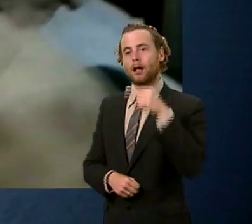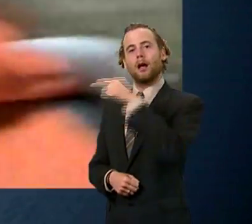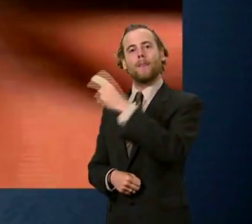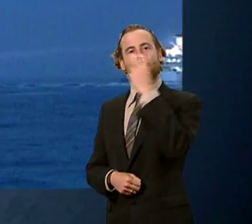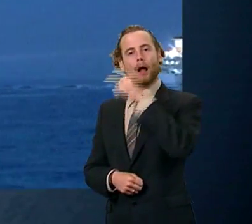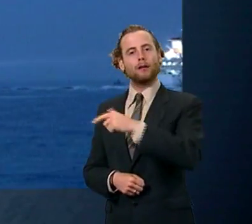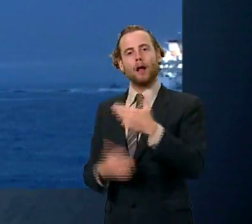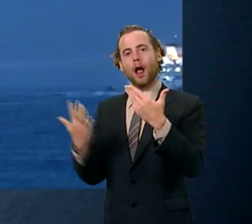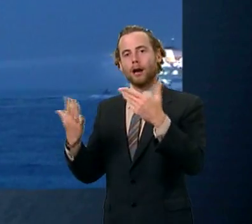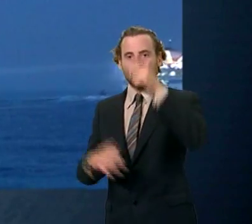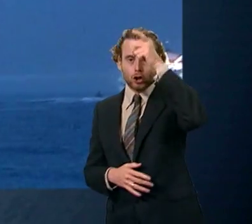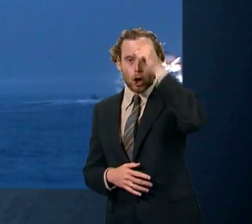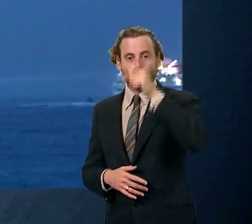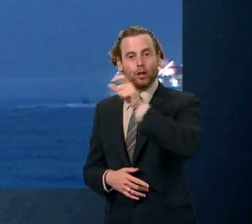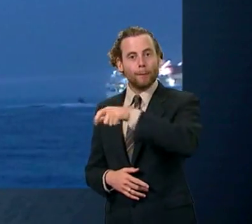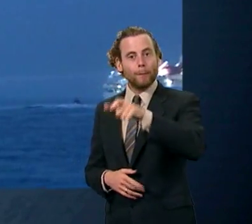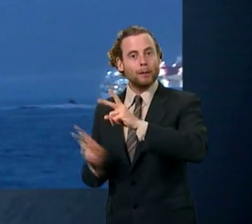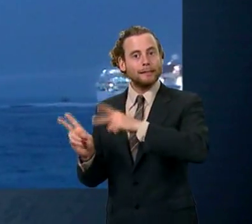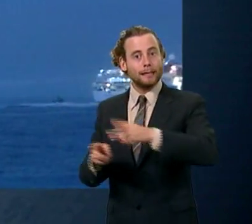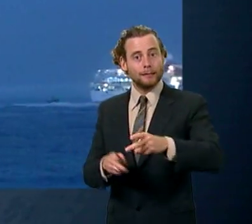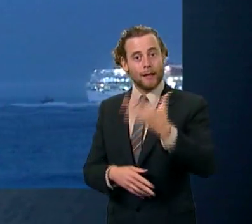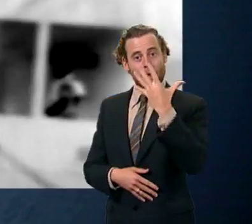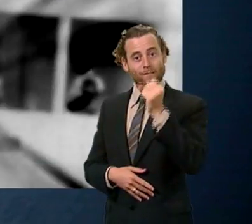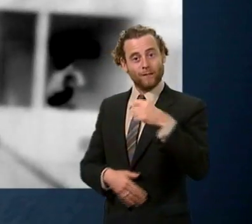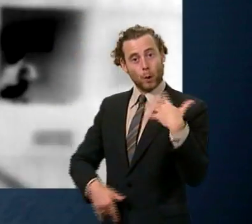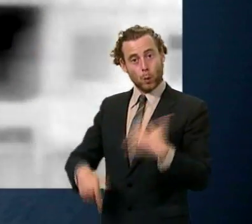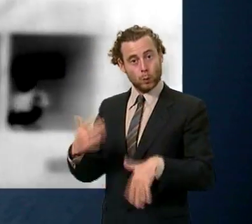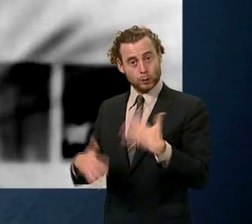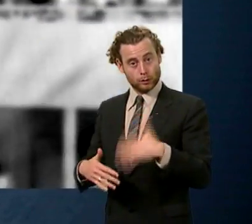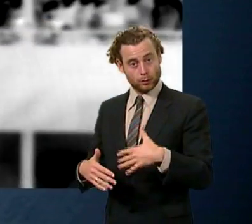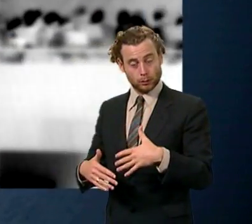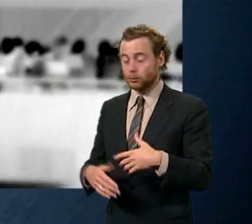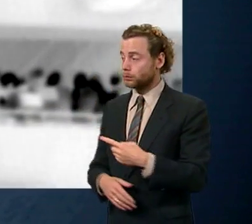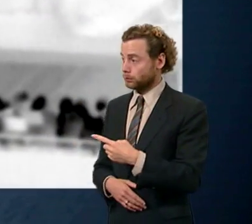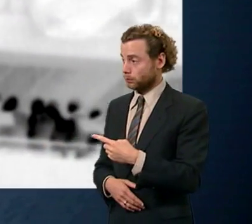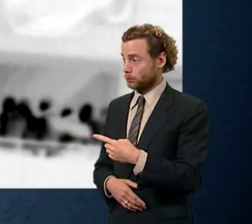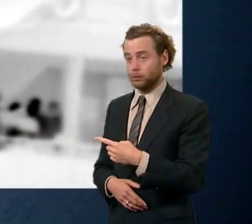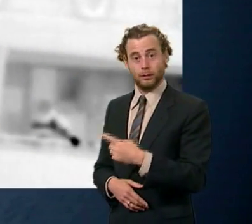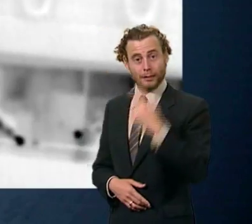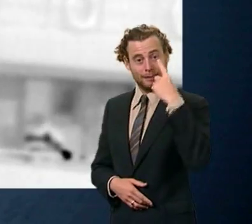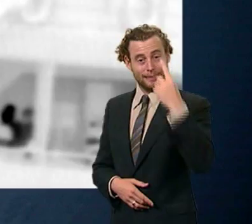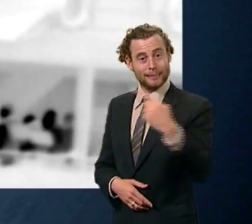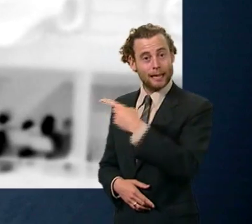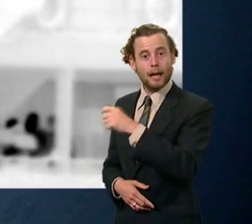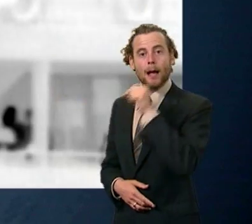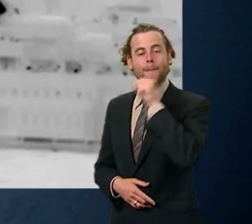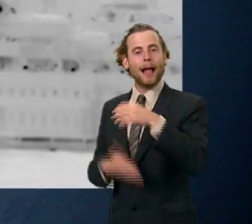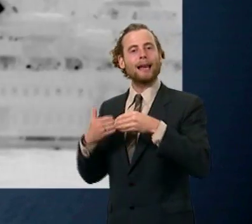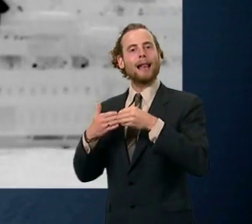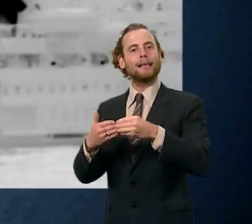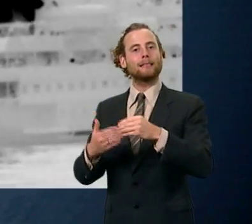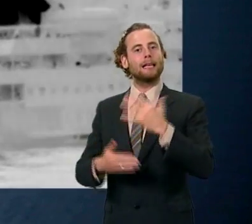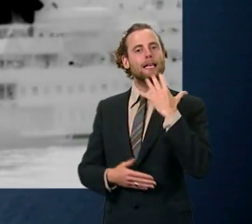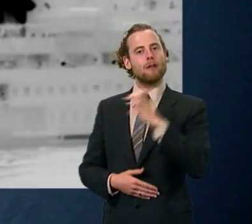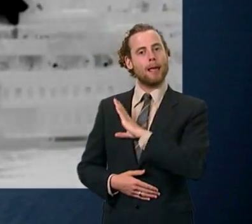50 passengers were wounded, and 9 Israeli soldiers. The man who carried out Israel's military investigation has